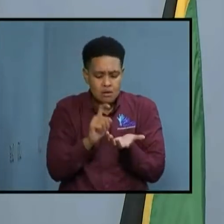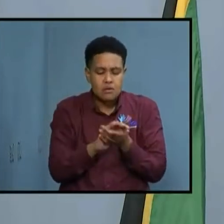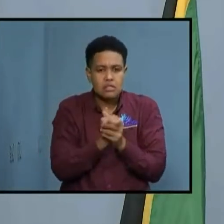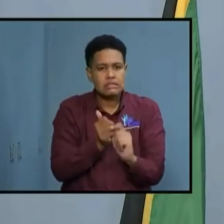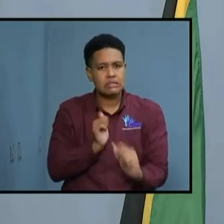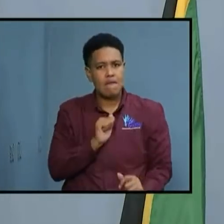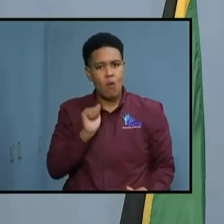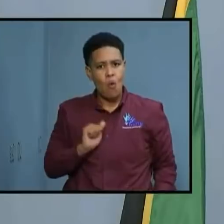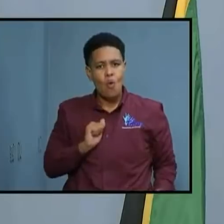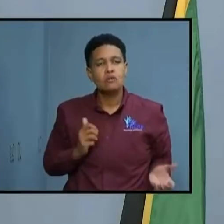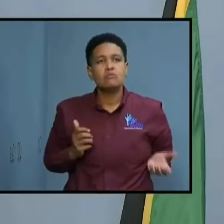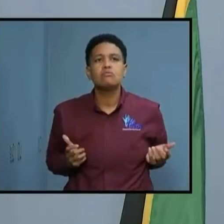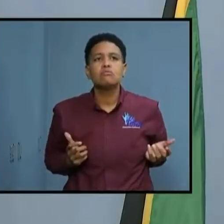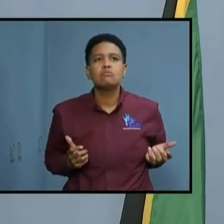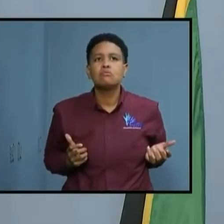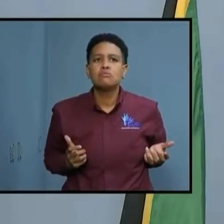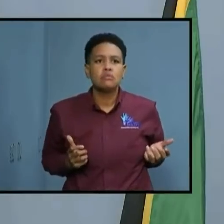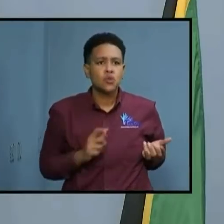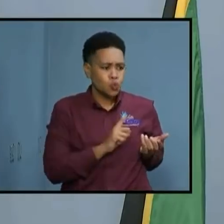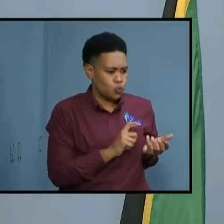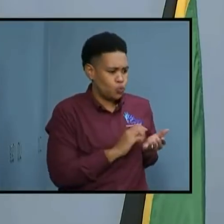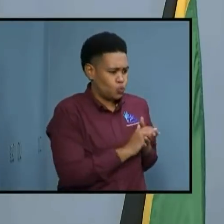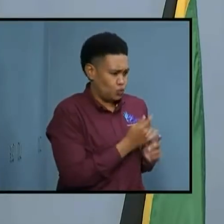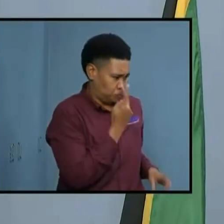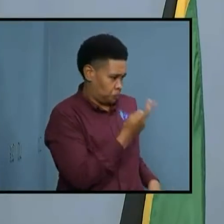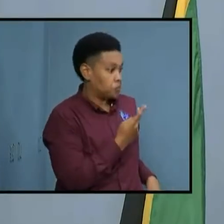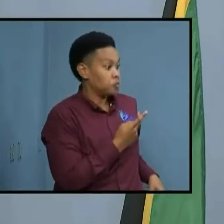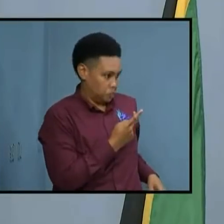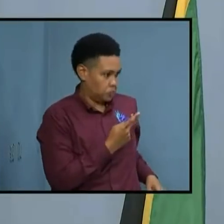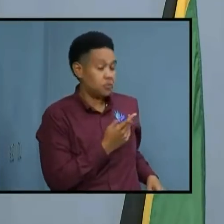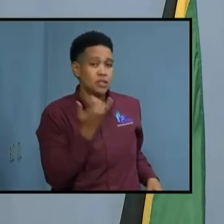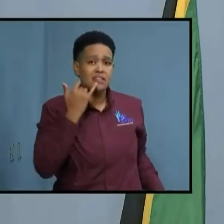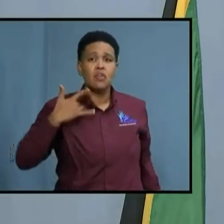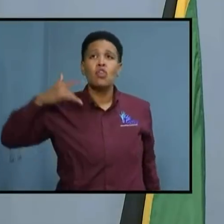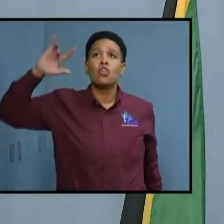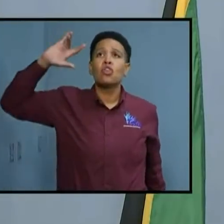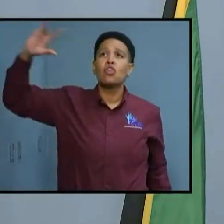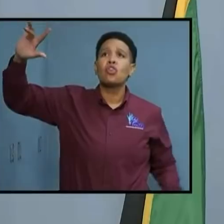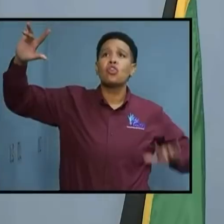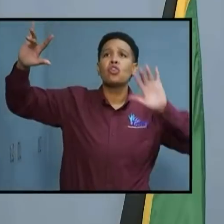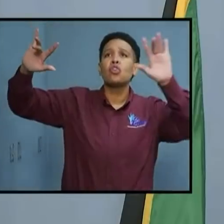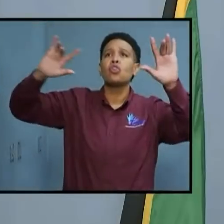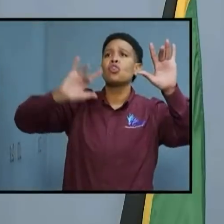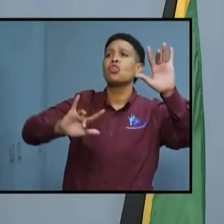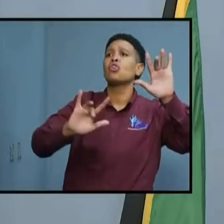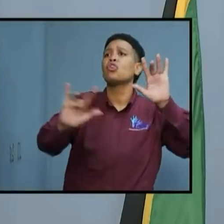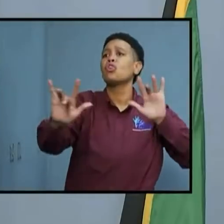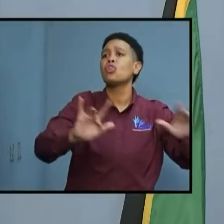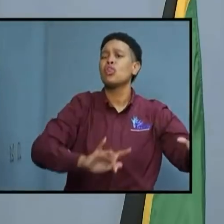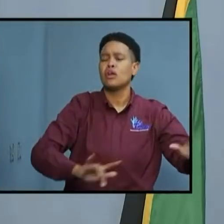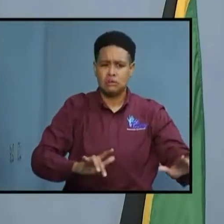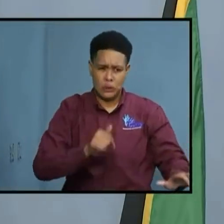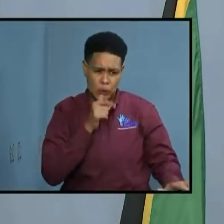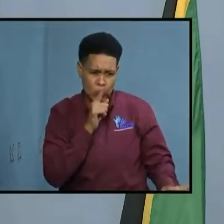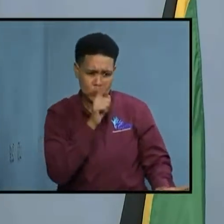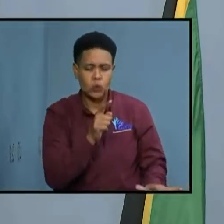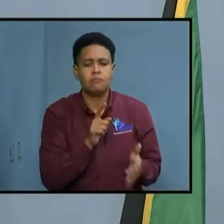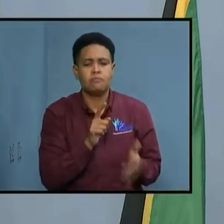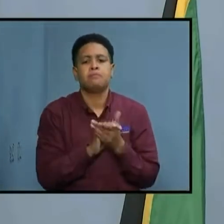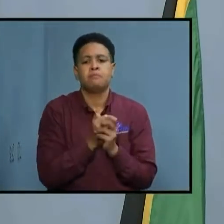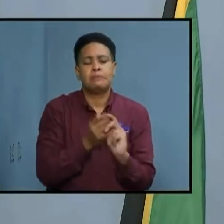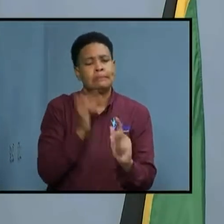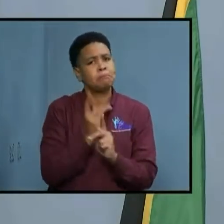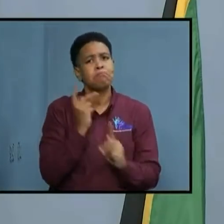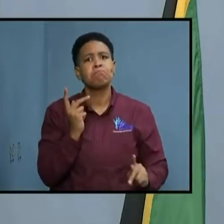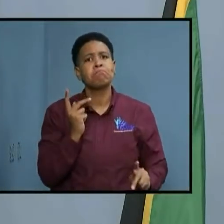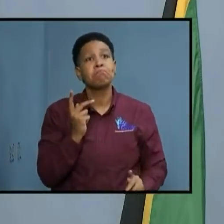to sanitize your hands regularly, particularly if you are going to be touching surfaces of which you are uncertain.